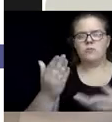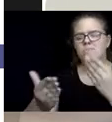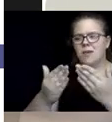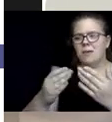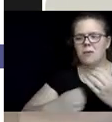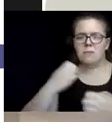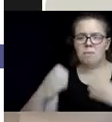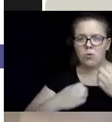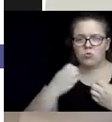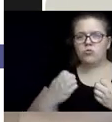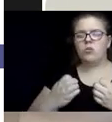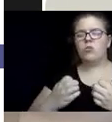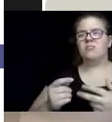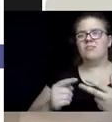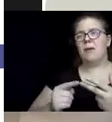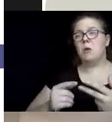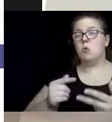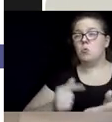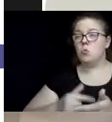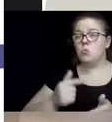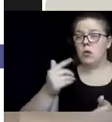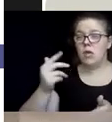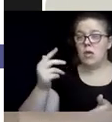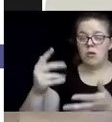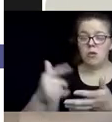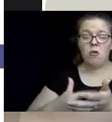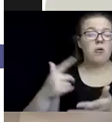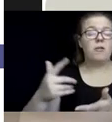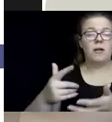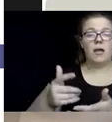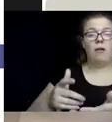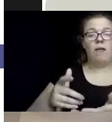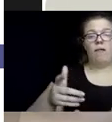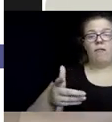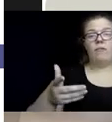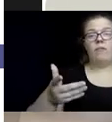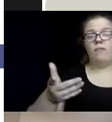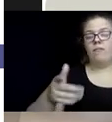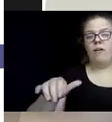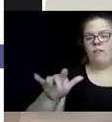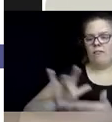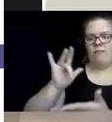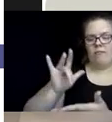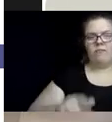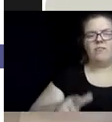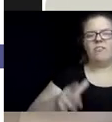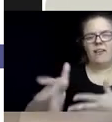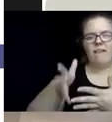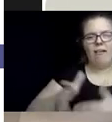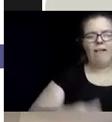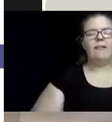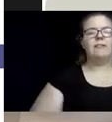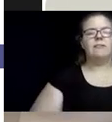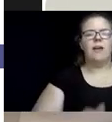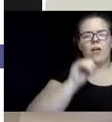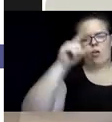neglect, and they think it's rare. They often don't think about financial exploitation as a kind of abuse, and sexual